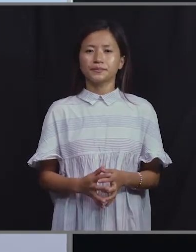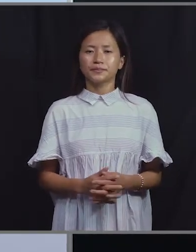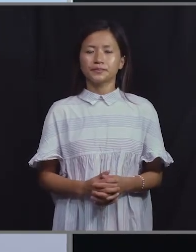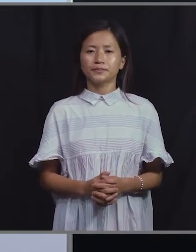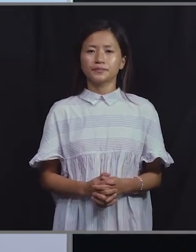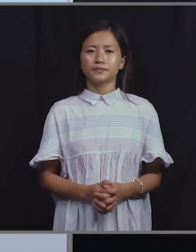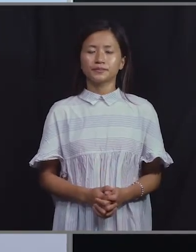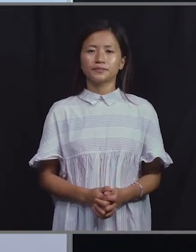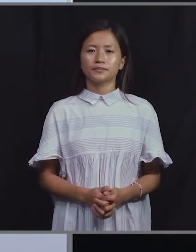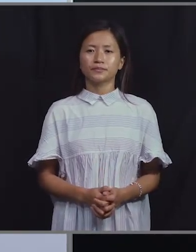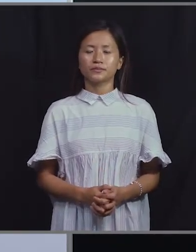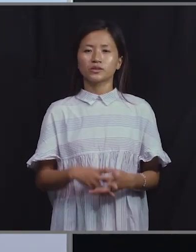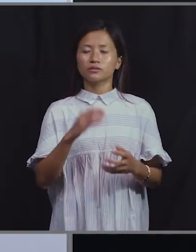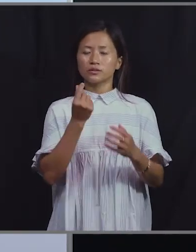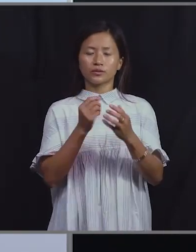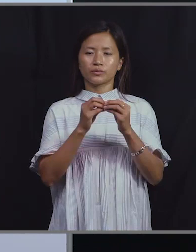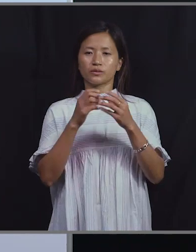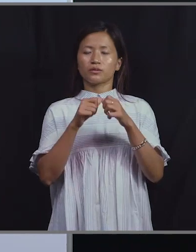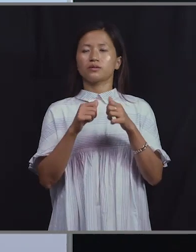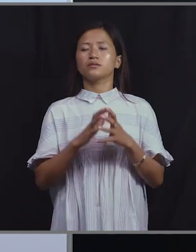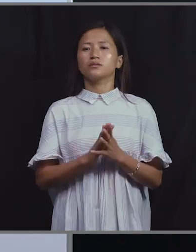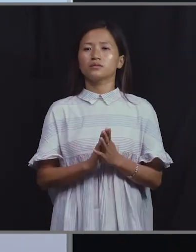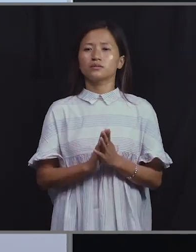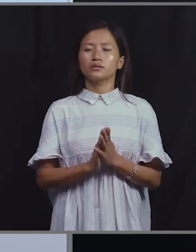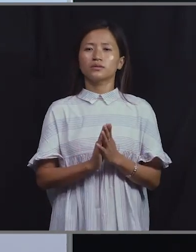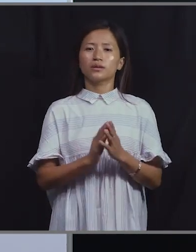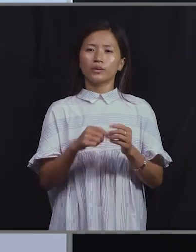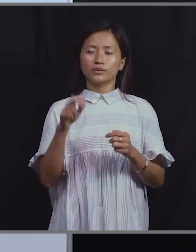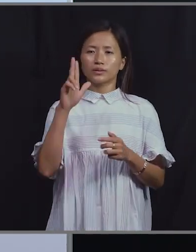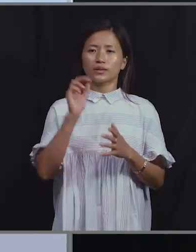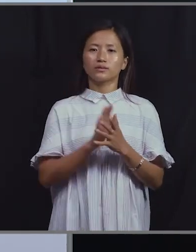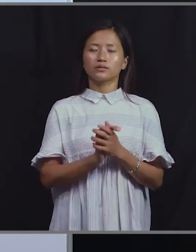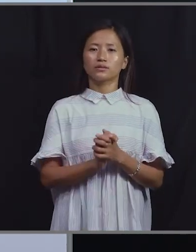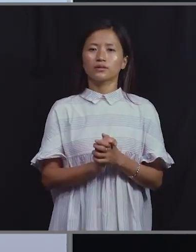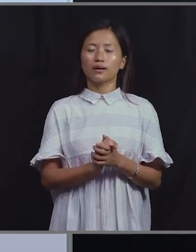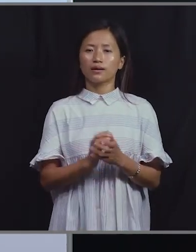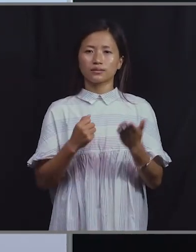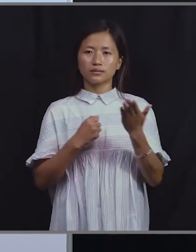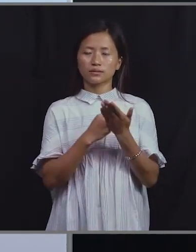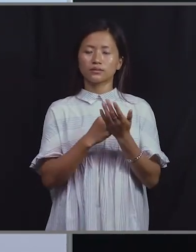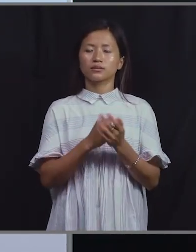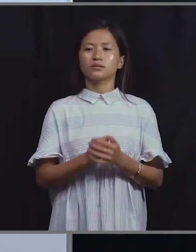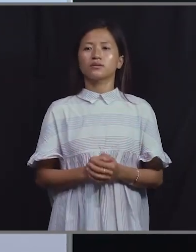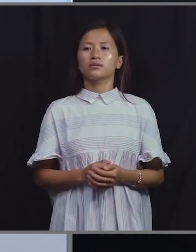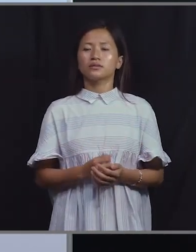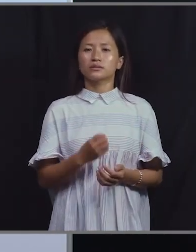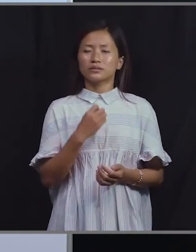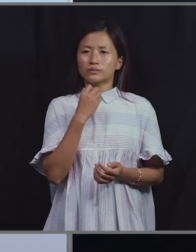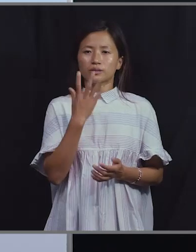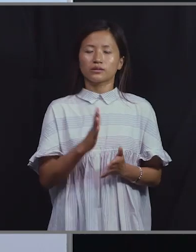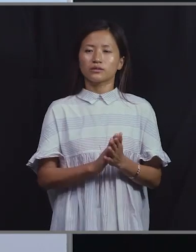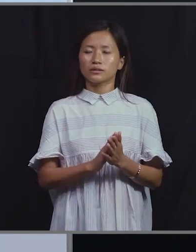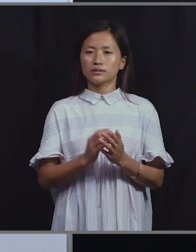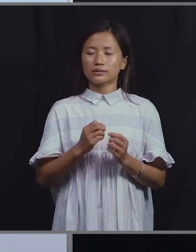Now, Cuba, she was equipped with 8 assistants, especially from the